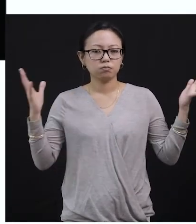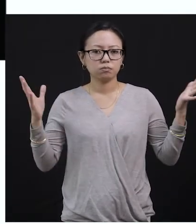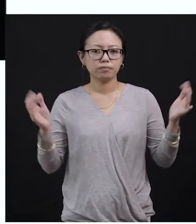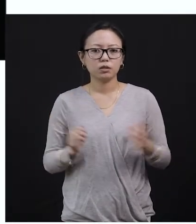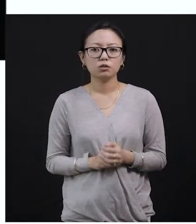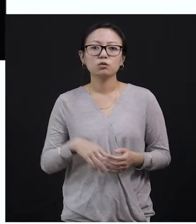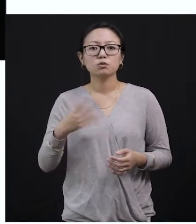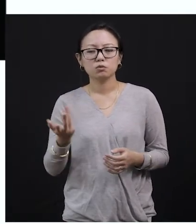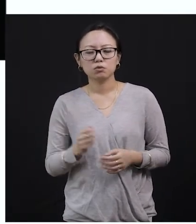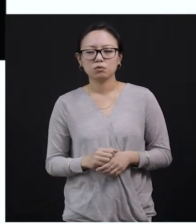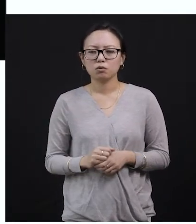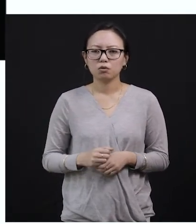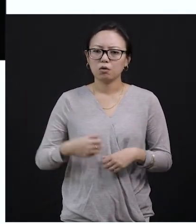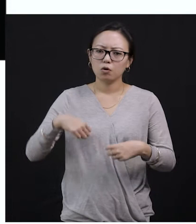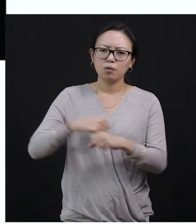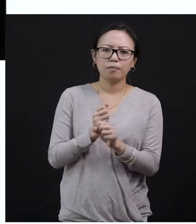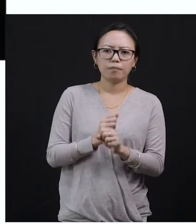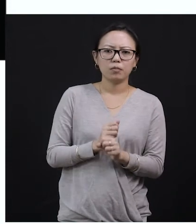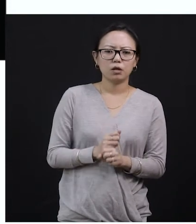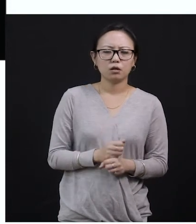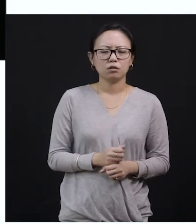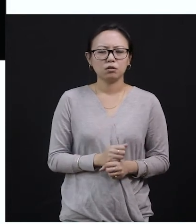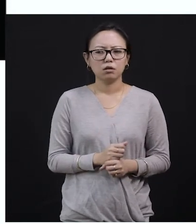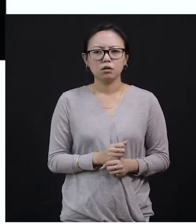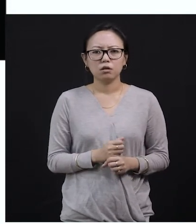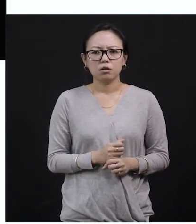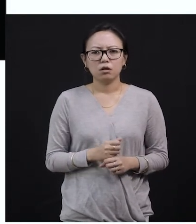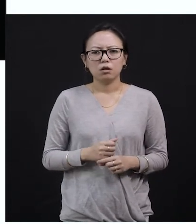It gave them better.